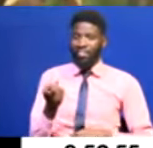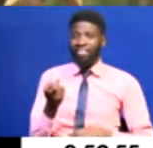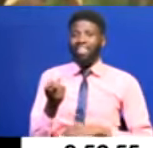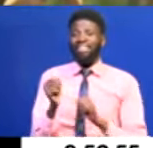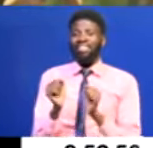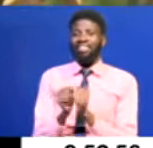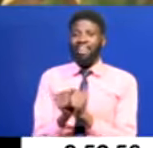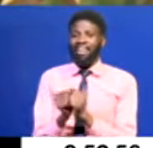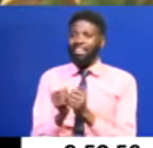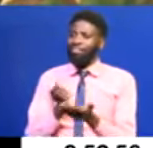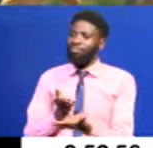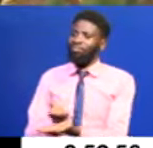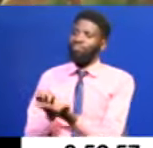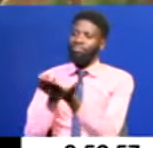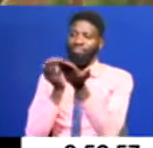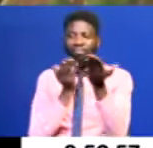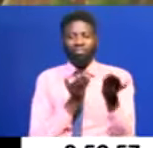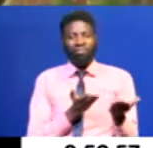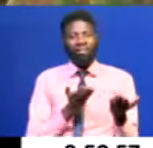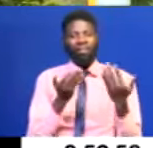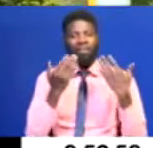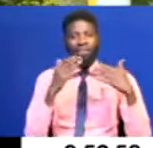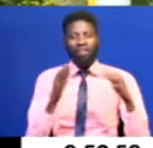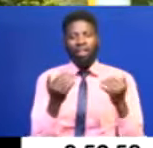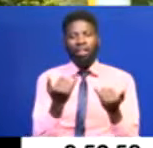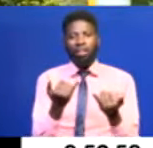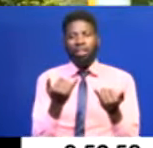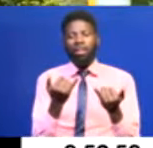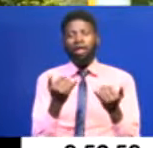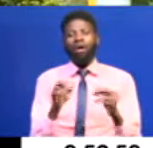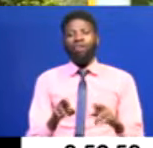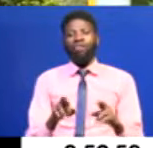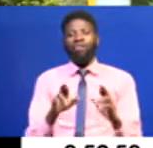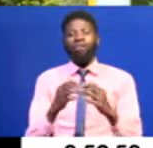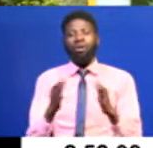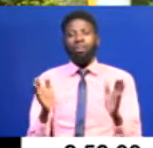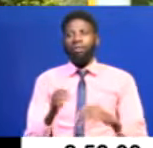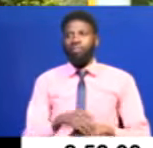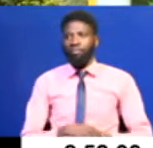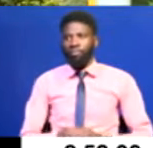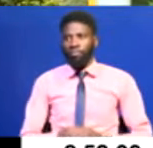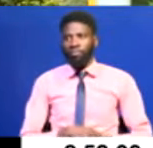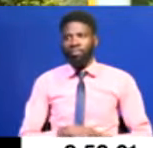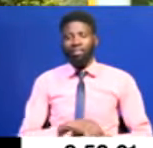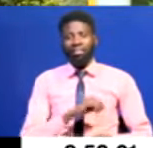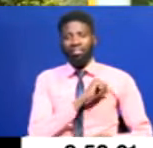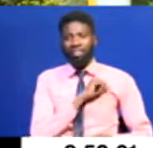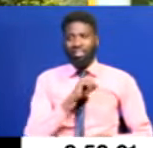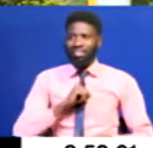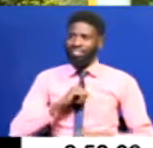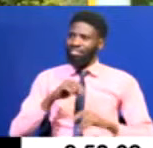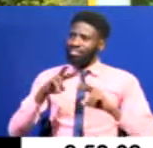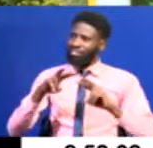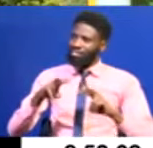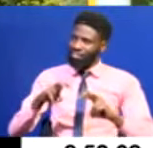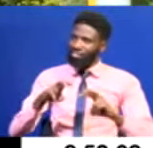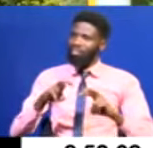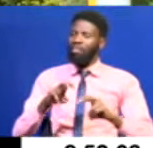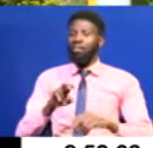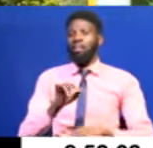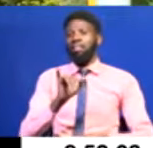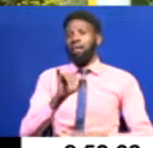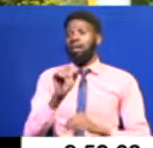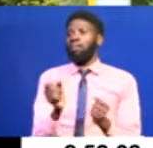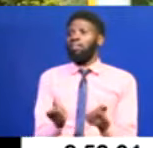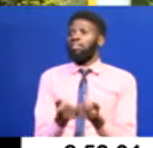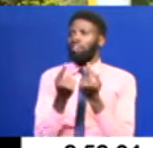are going on, as I've said, with the opening of the roads. Even as the Senate continues its probe into the Shakahola incident, the Religious